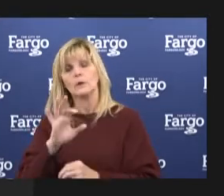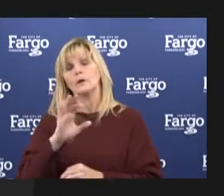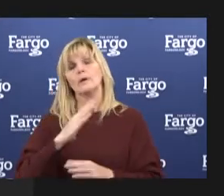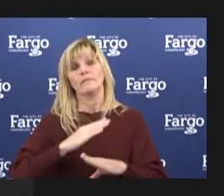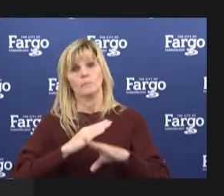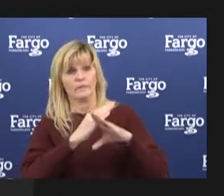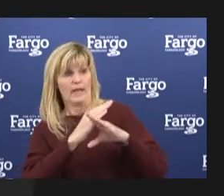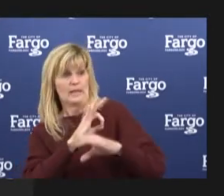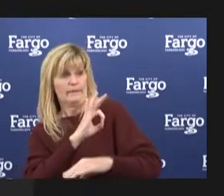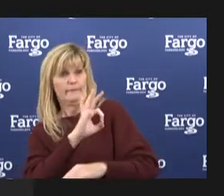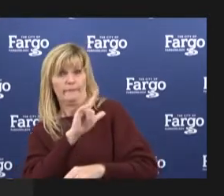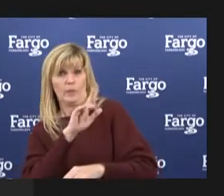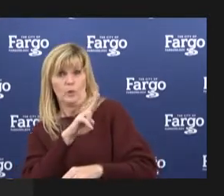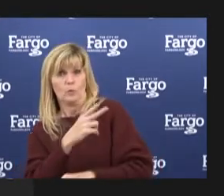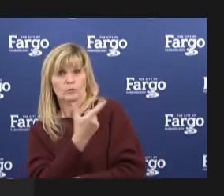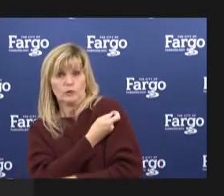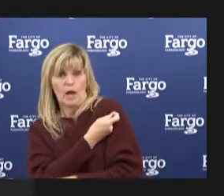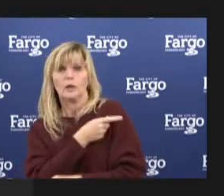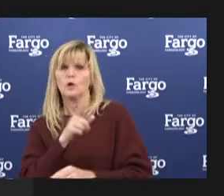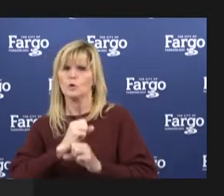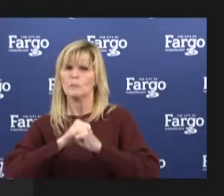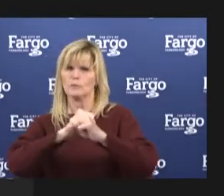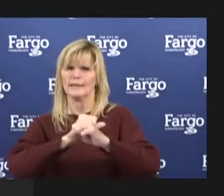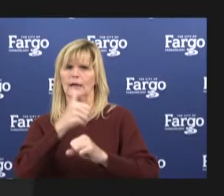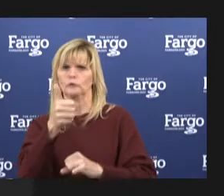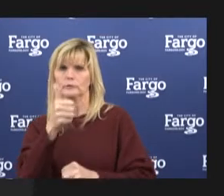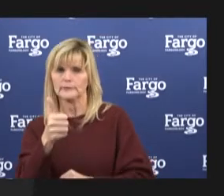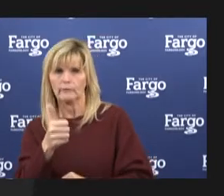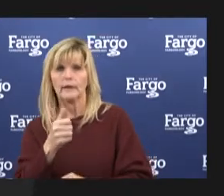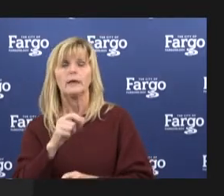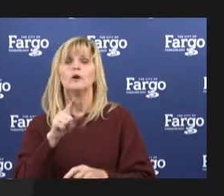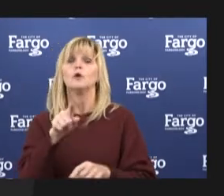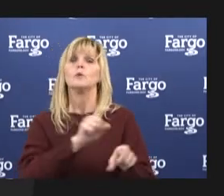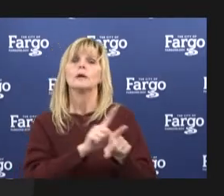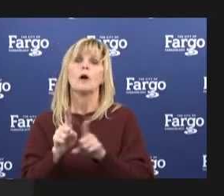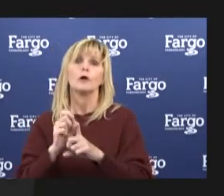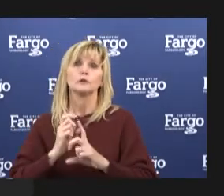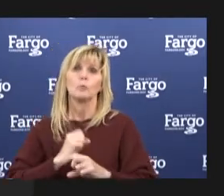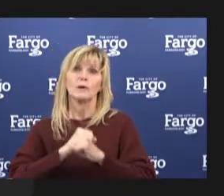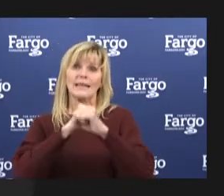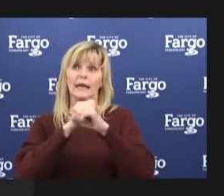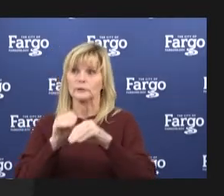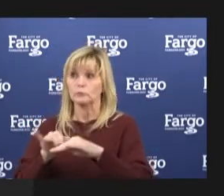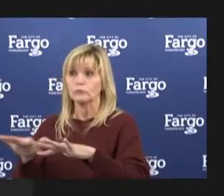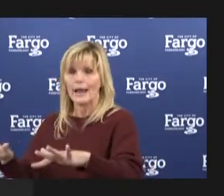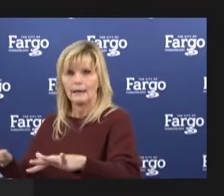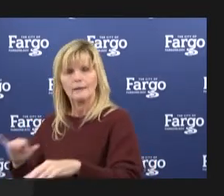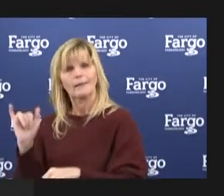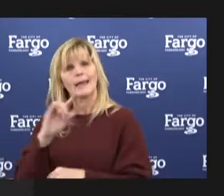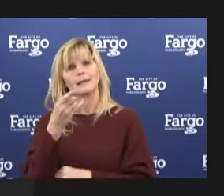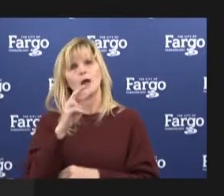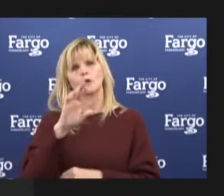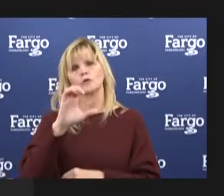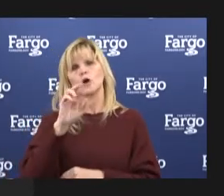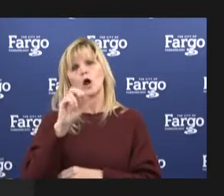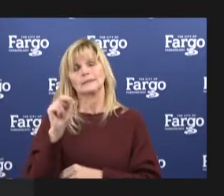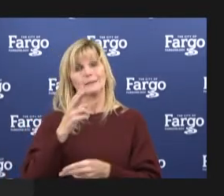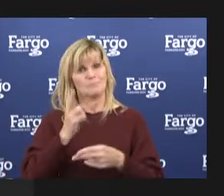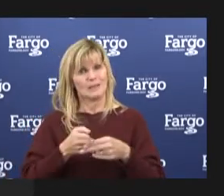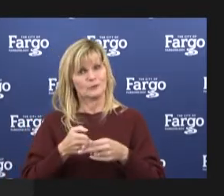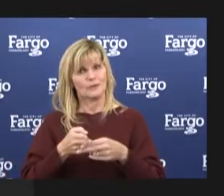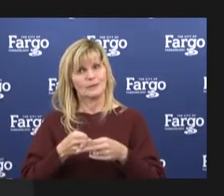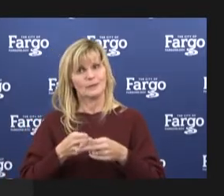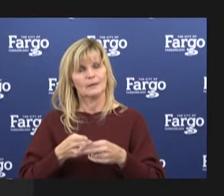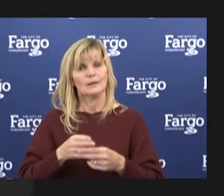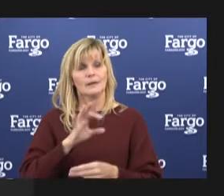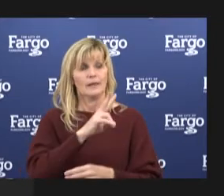protect yourself from this illness and also control the spread in the community. As Dr. Carson mentioned, we'll have